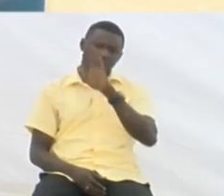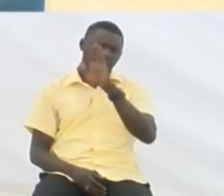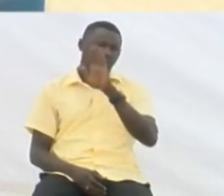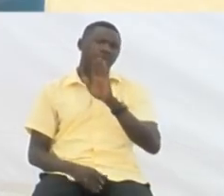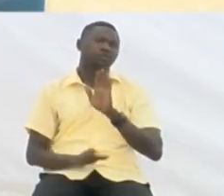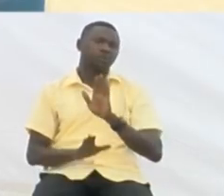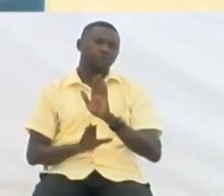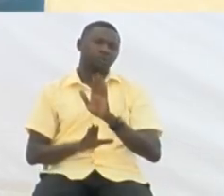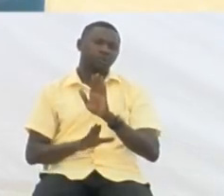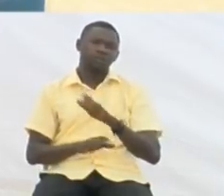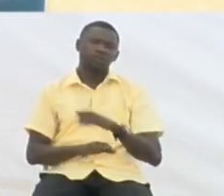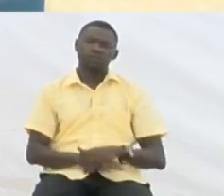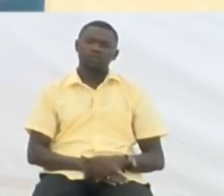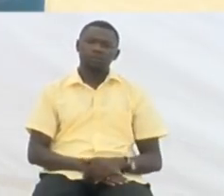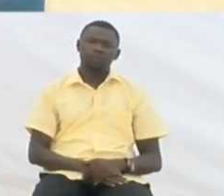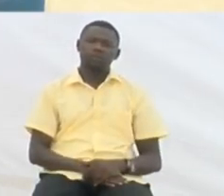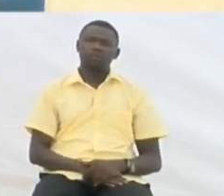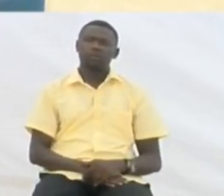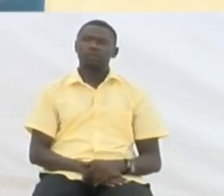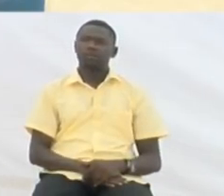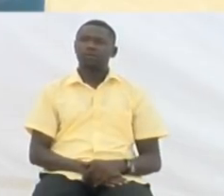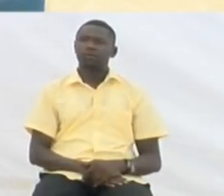you should wait a bit.